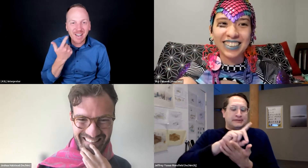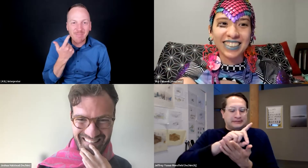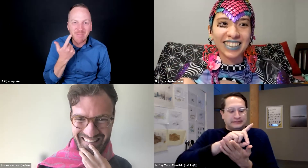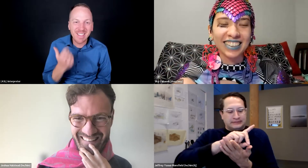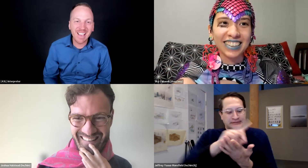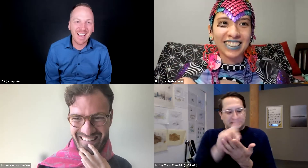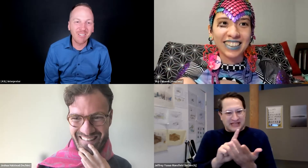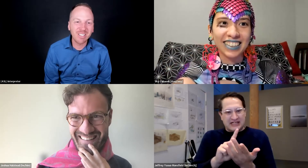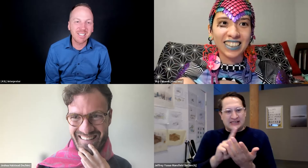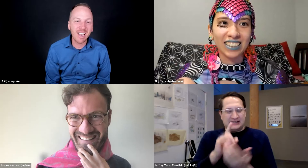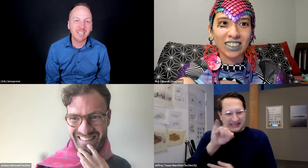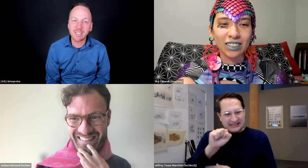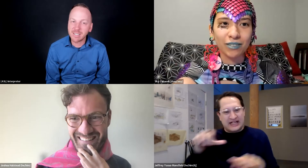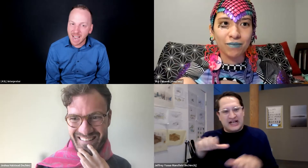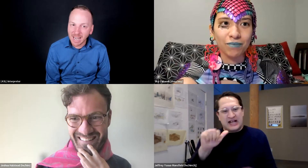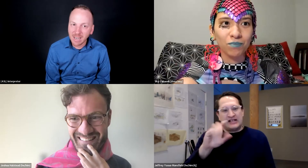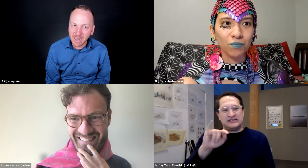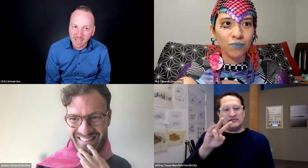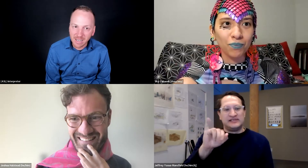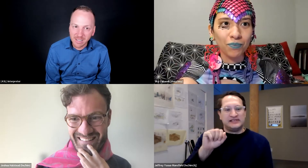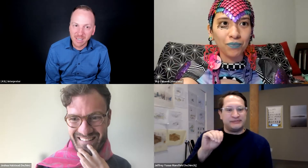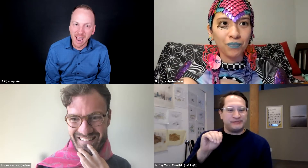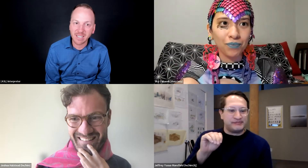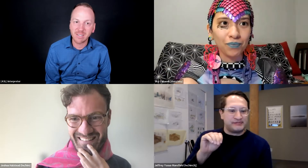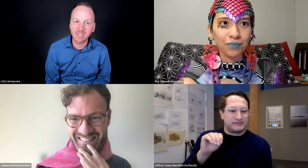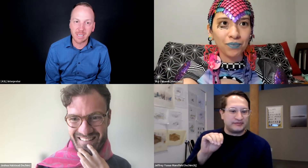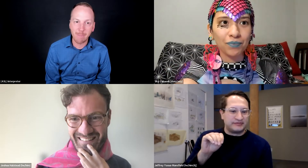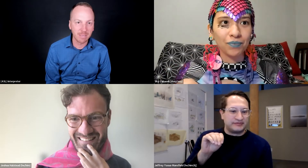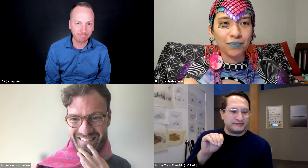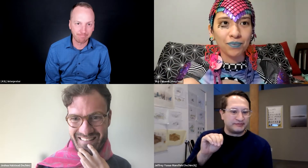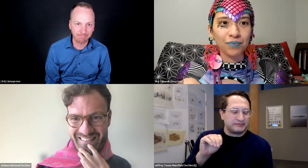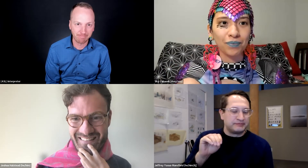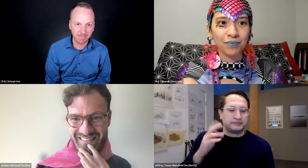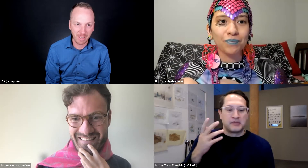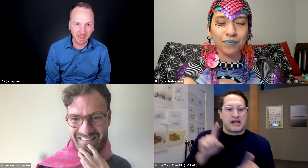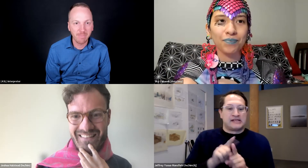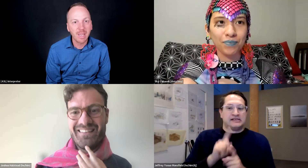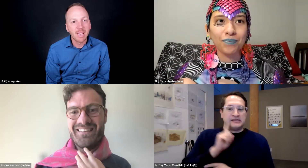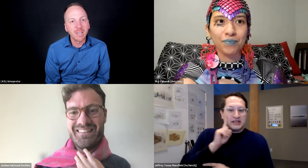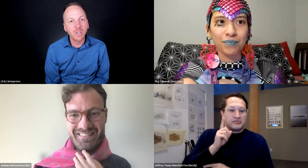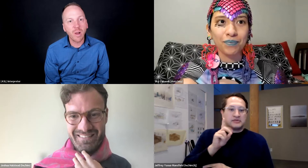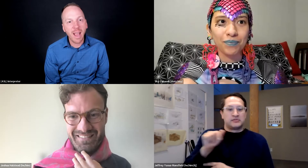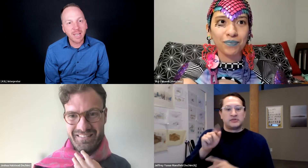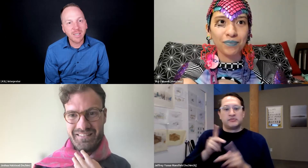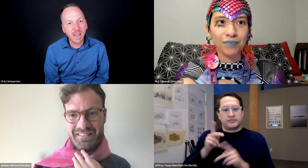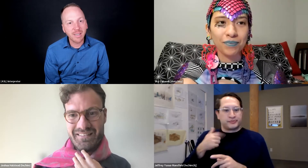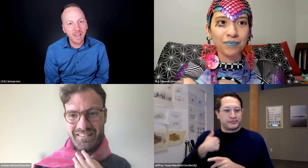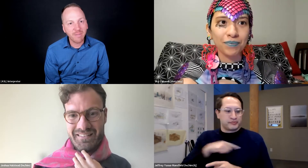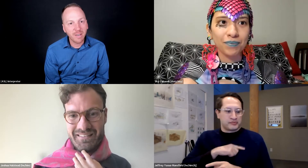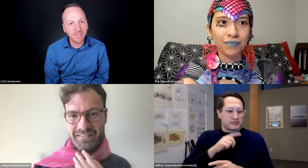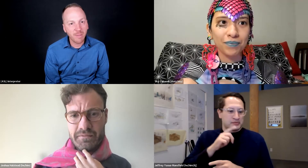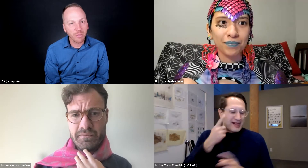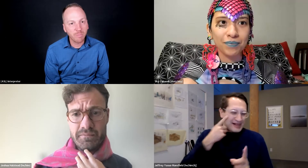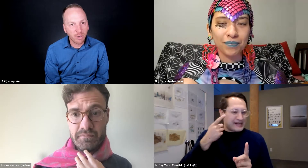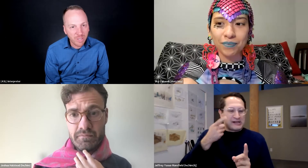me, yeah, I would say design is activism. Okay. So as a